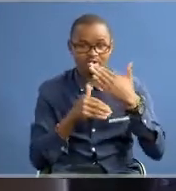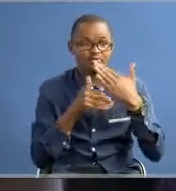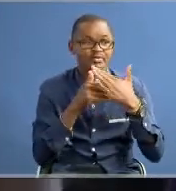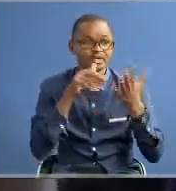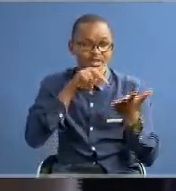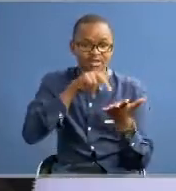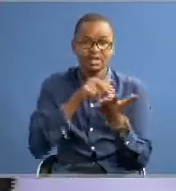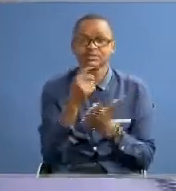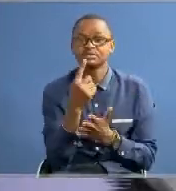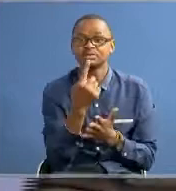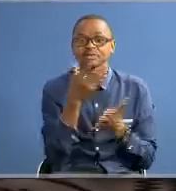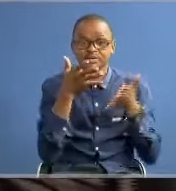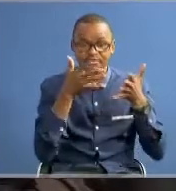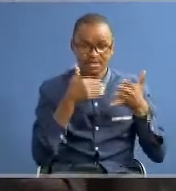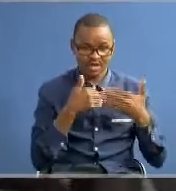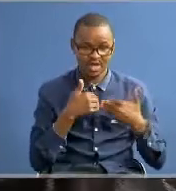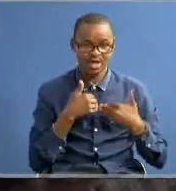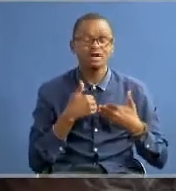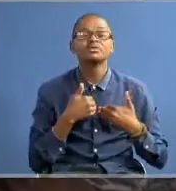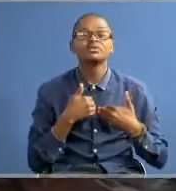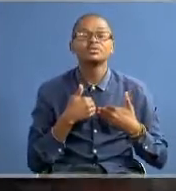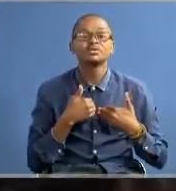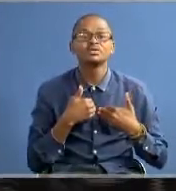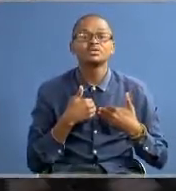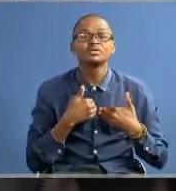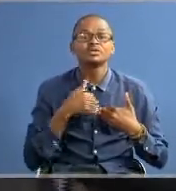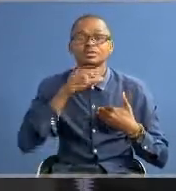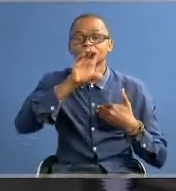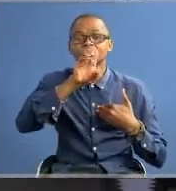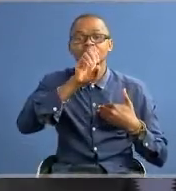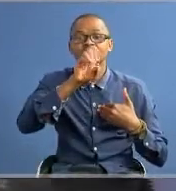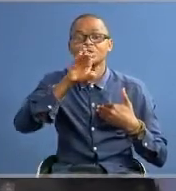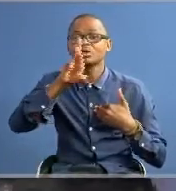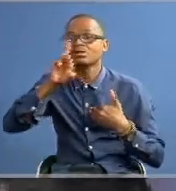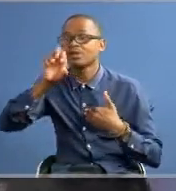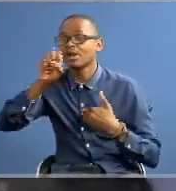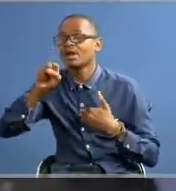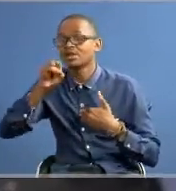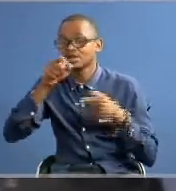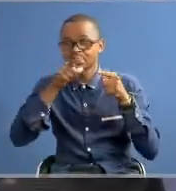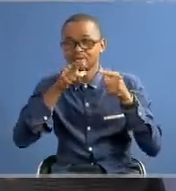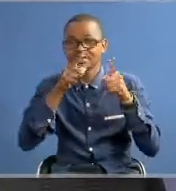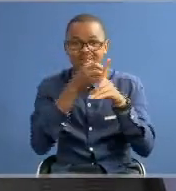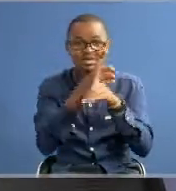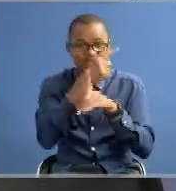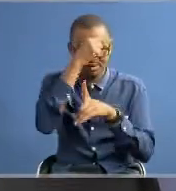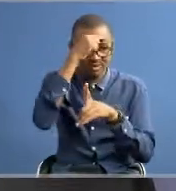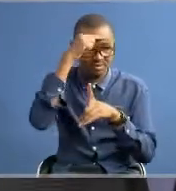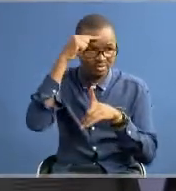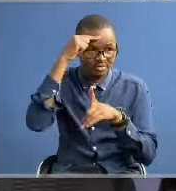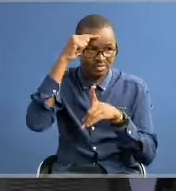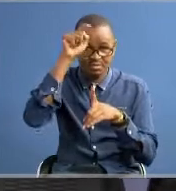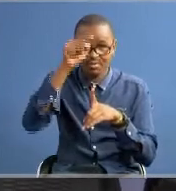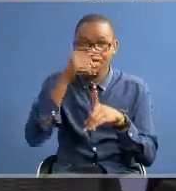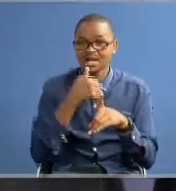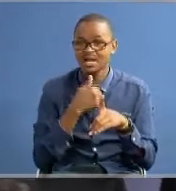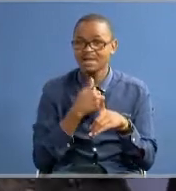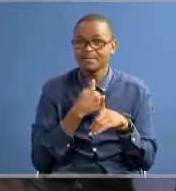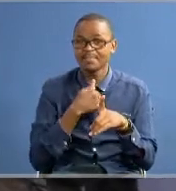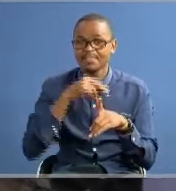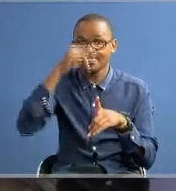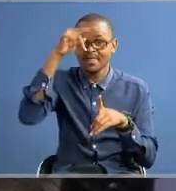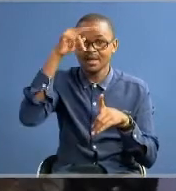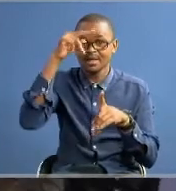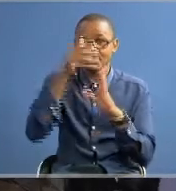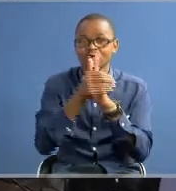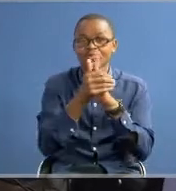standalone. Here we have the Oculus Rift, whereby this is different because you need high